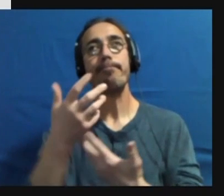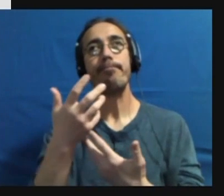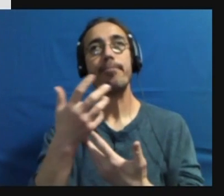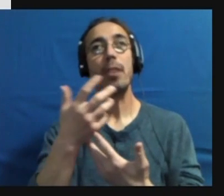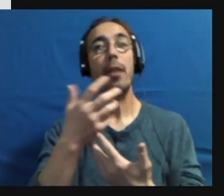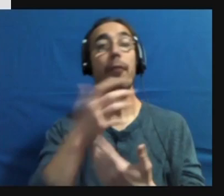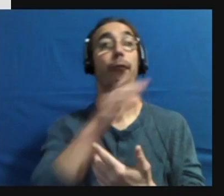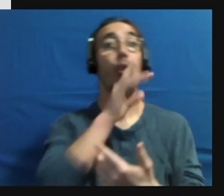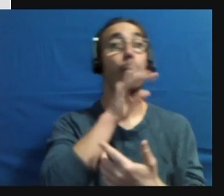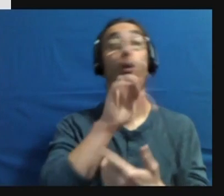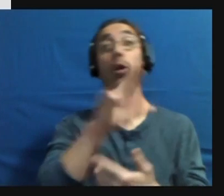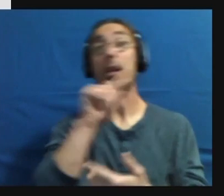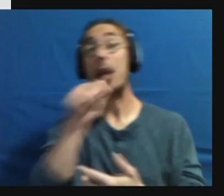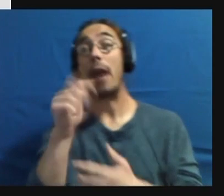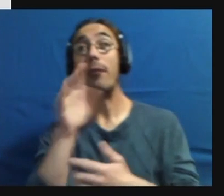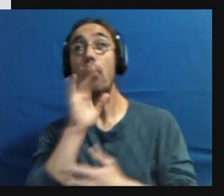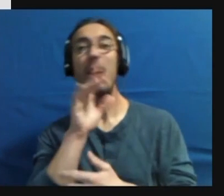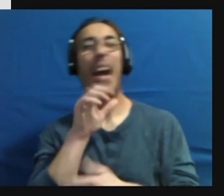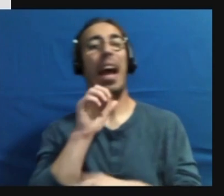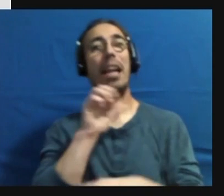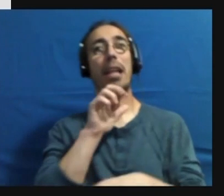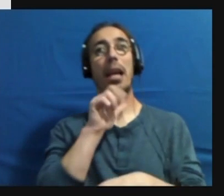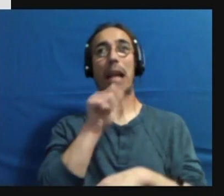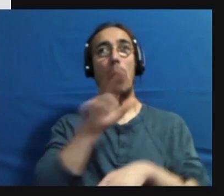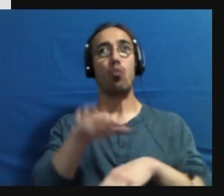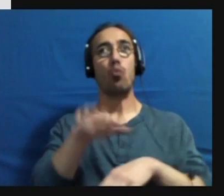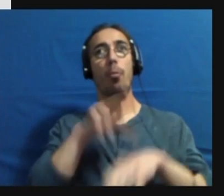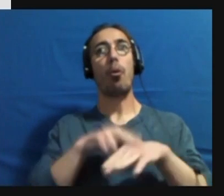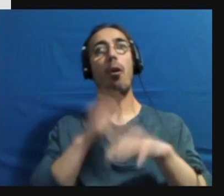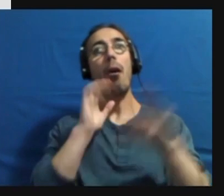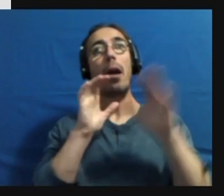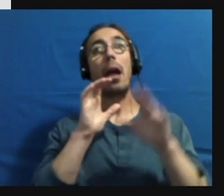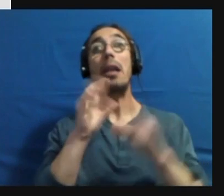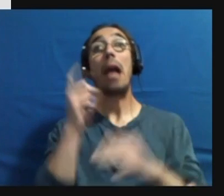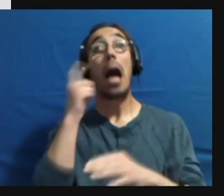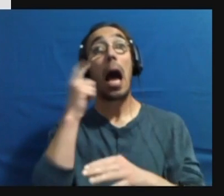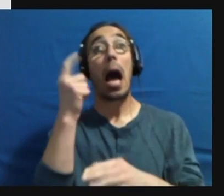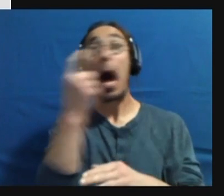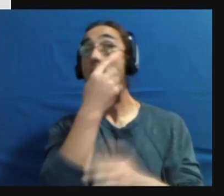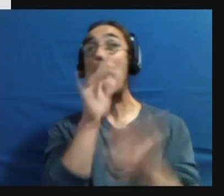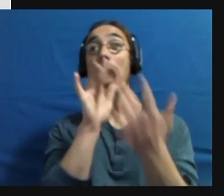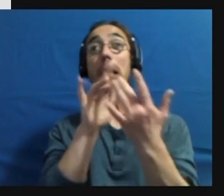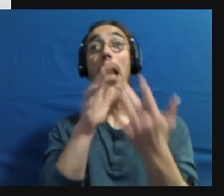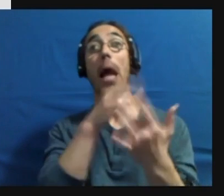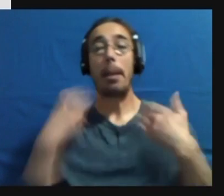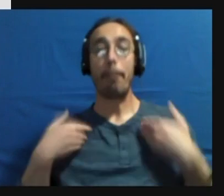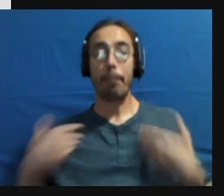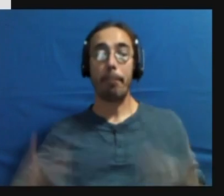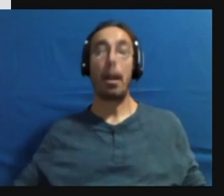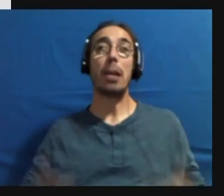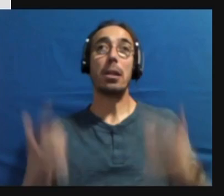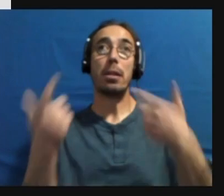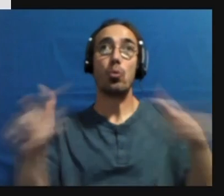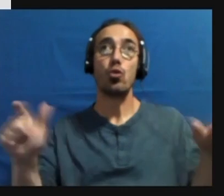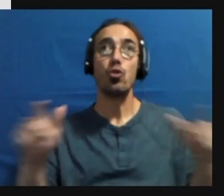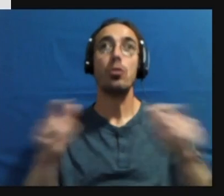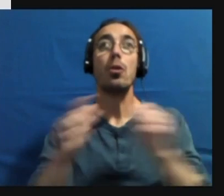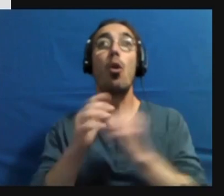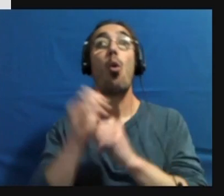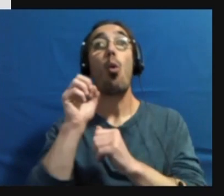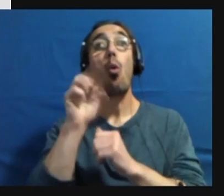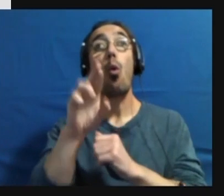nonverbal communication, abnormalities in eye contact and body language,